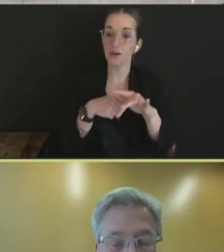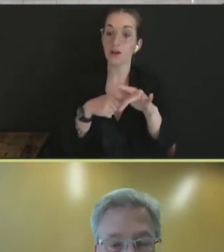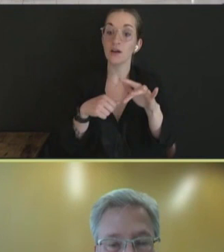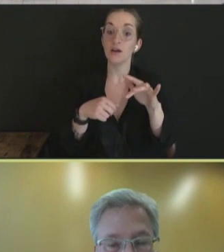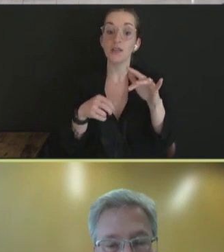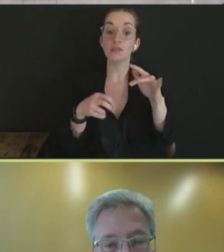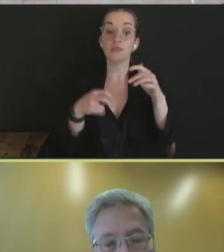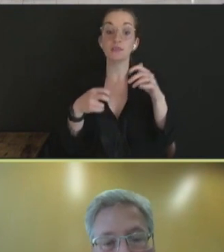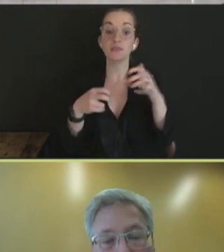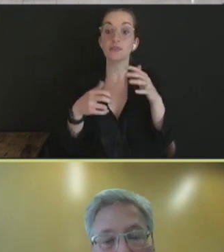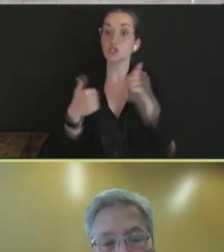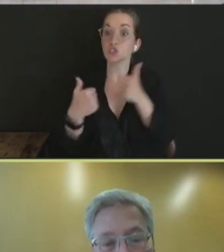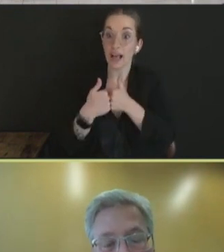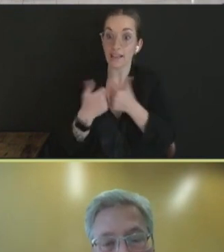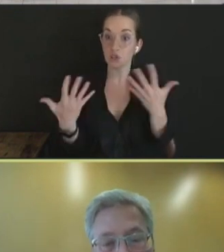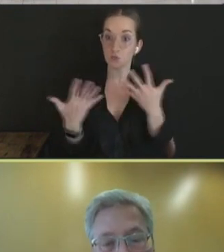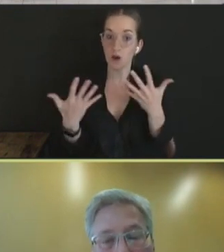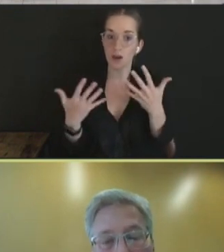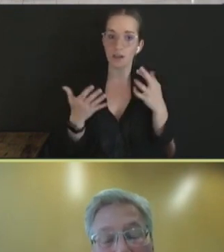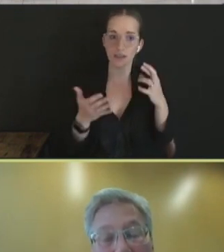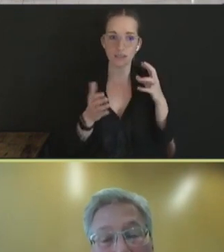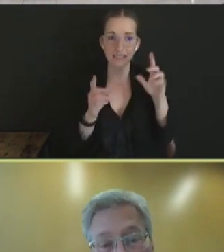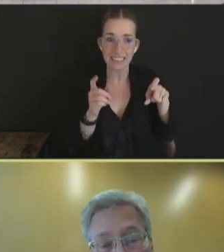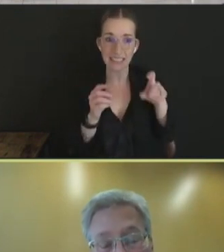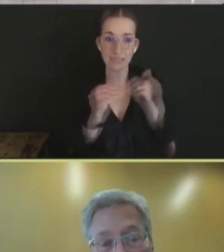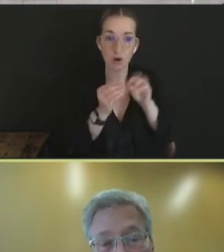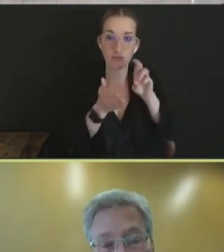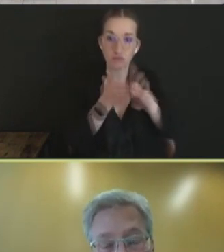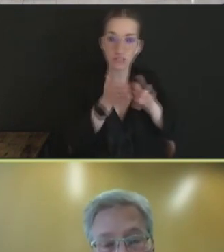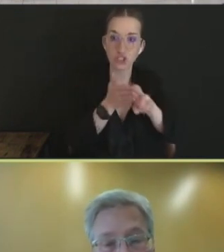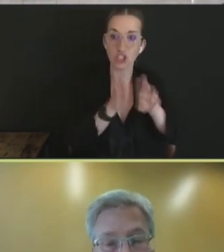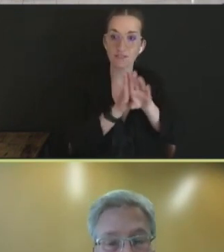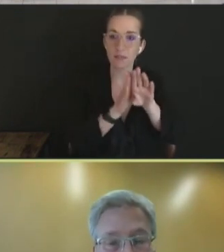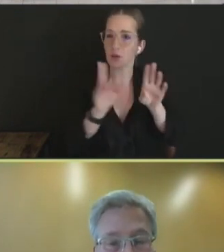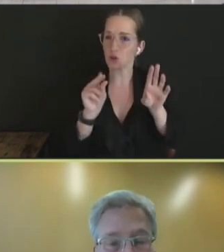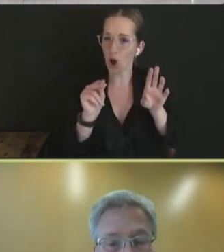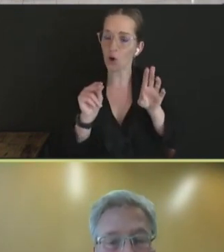but in fact, there should be a focus on increasing uptake.